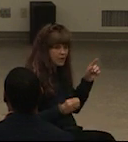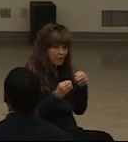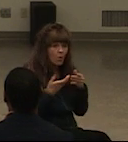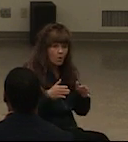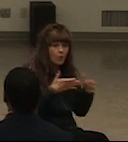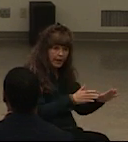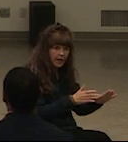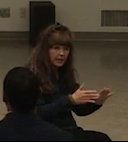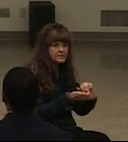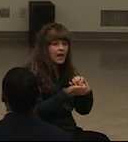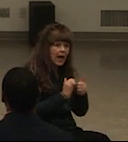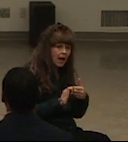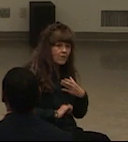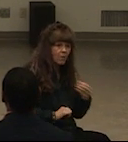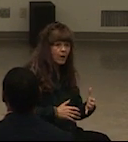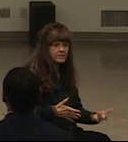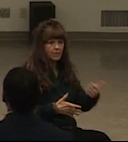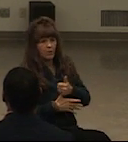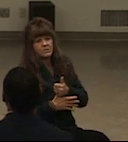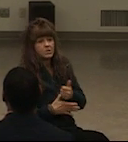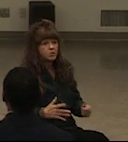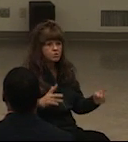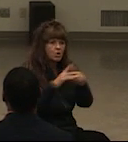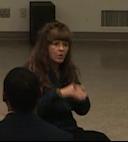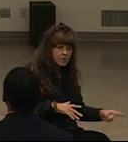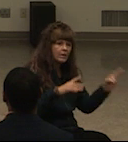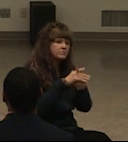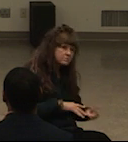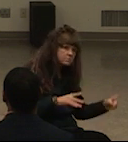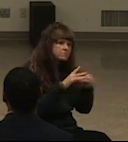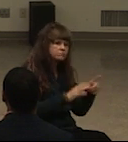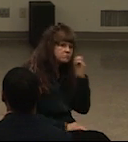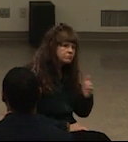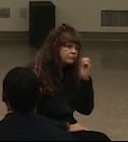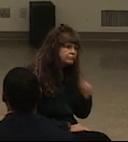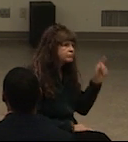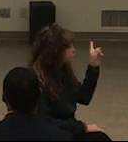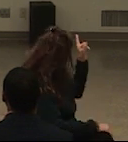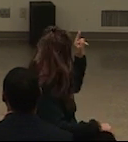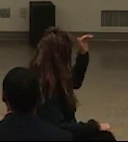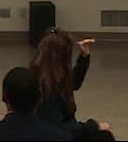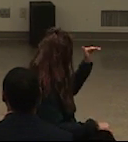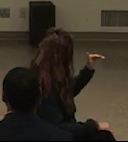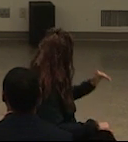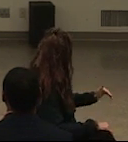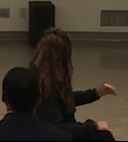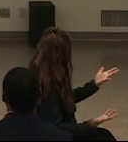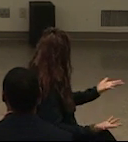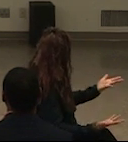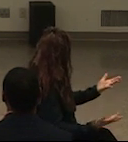culture show up every day? Like particularly in workplaces, right? So they give these